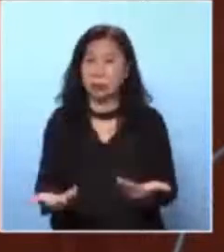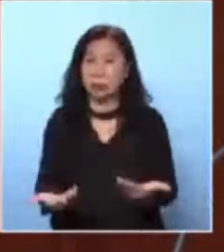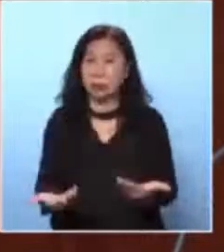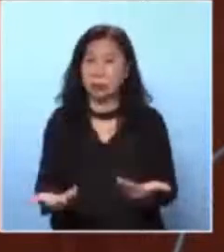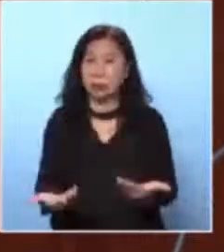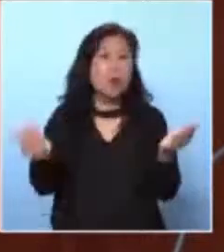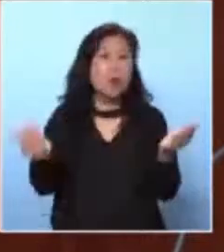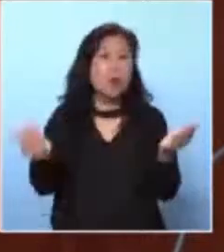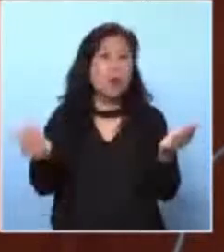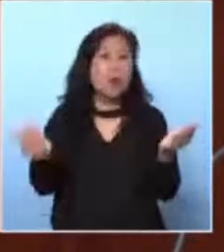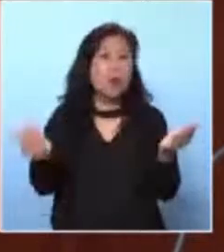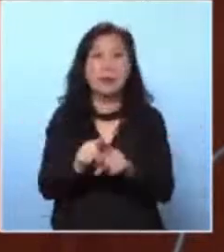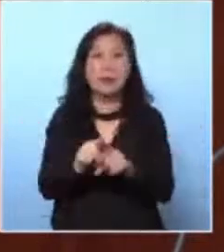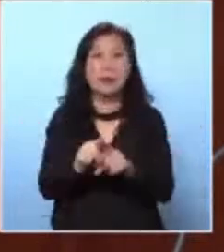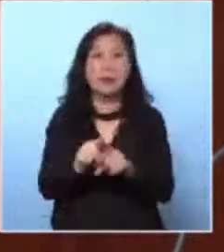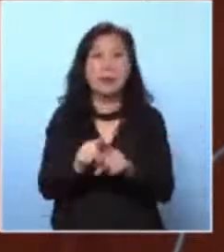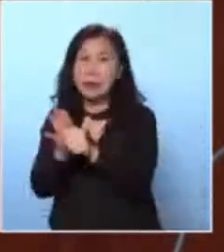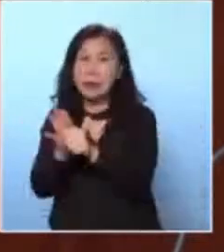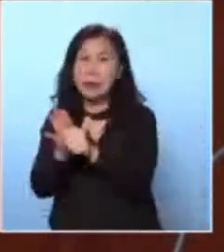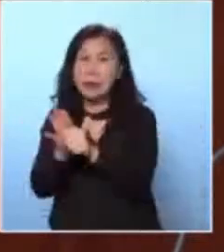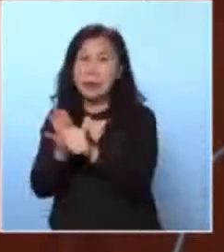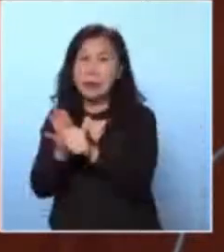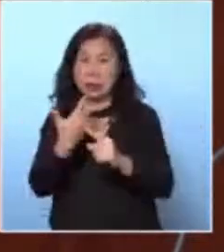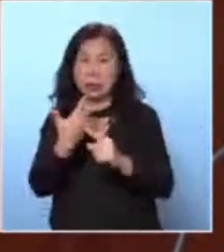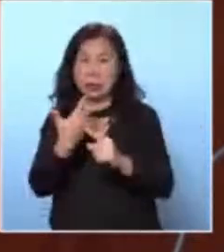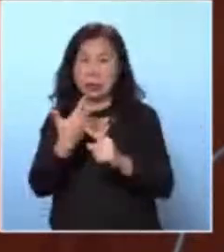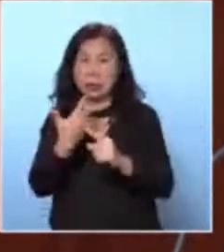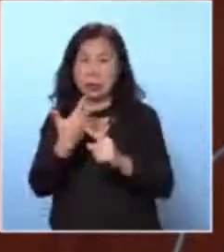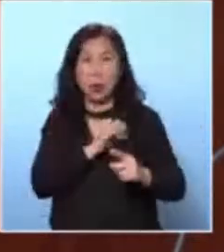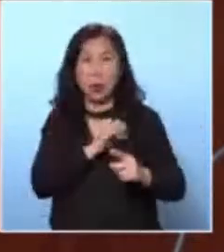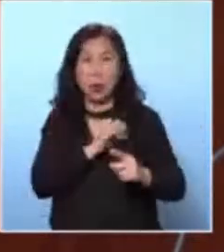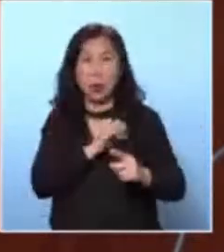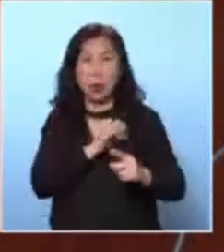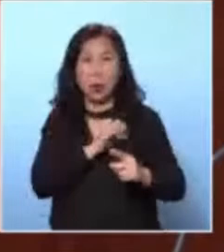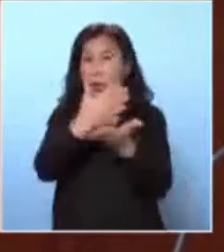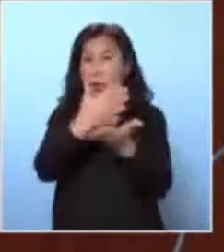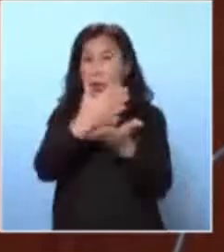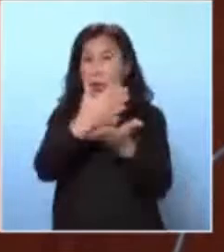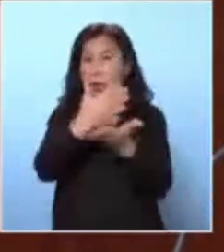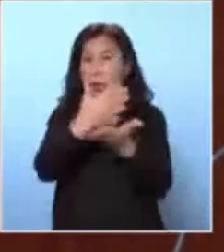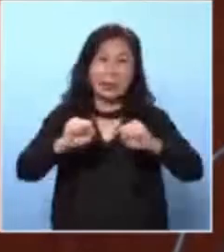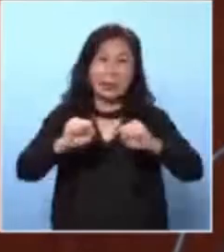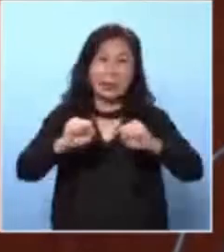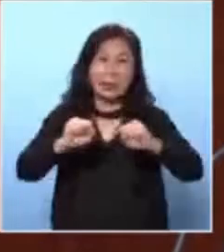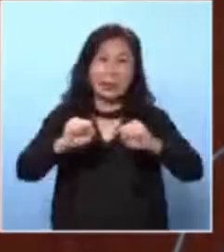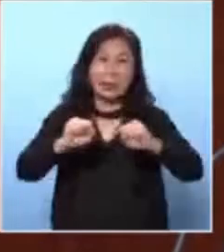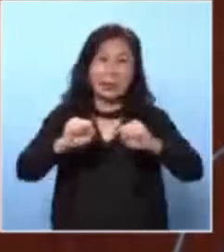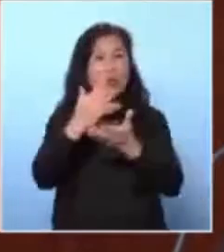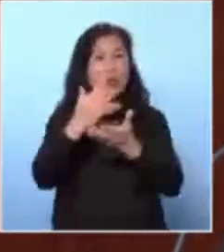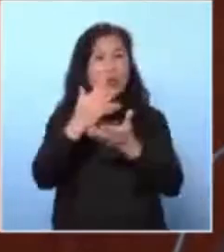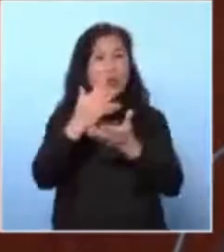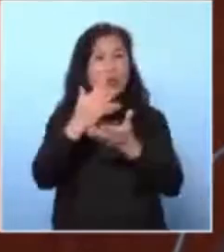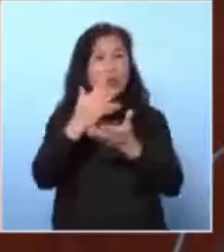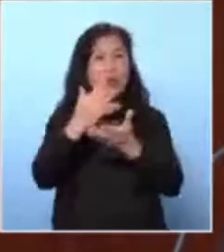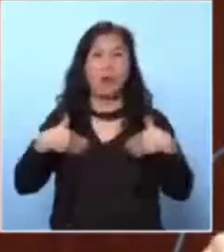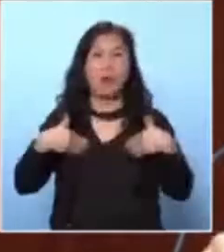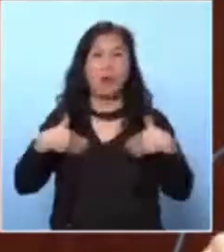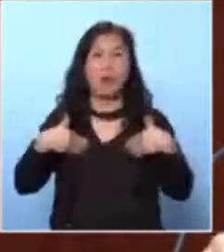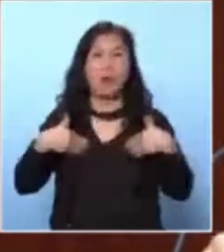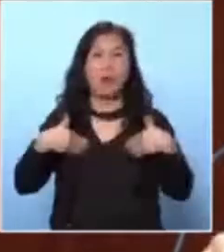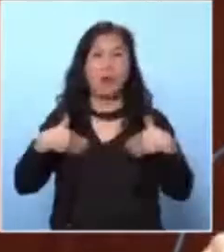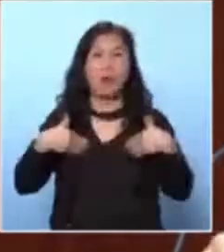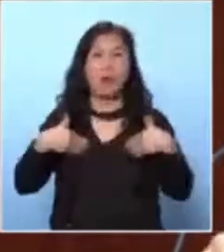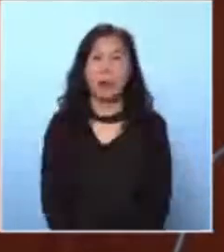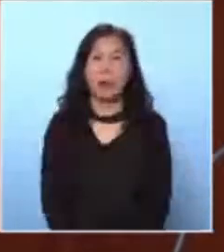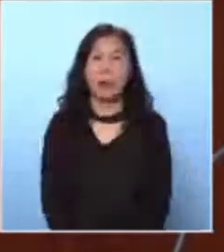days will be held for public participation. From next year onwards, the LCSD will set up self-test fitness corners at its sports